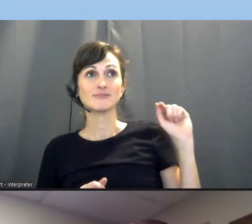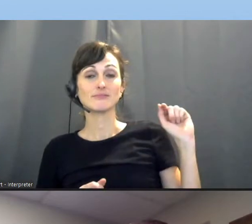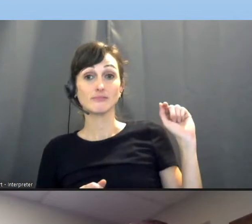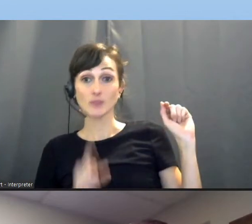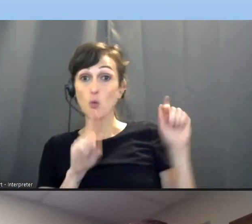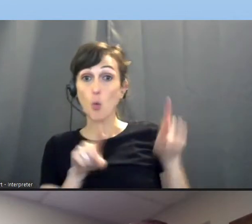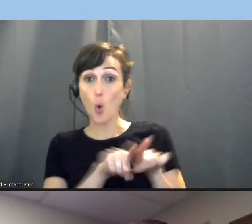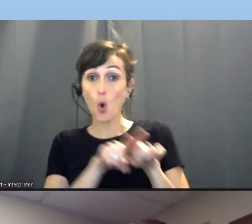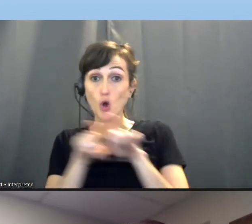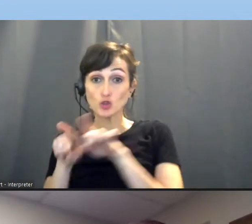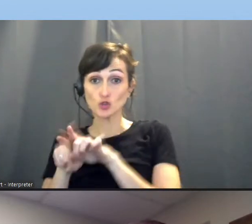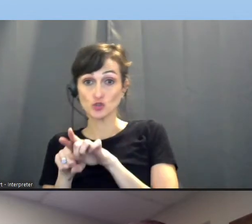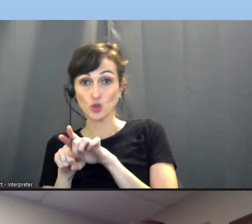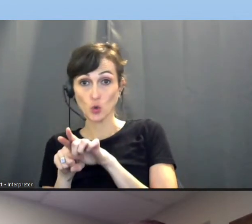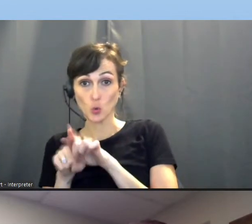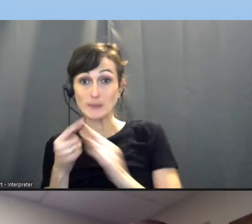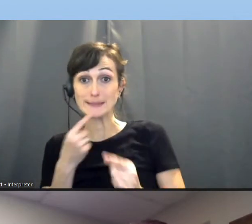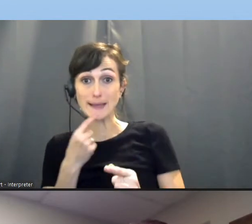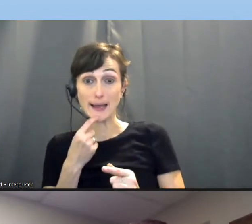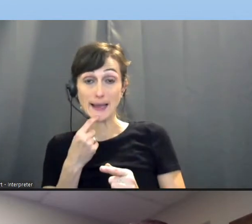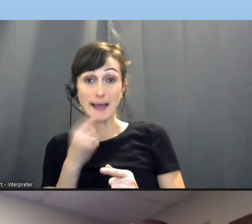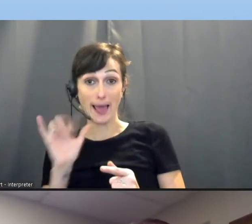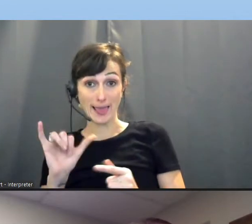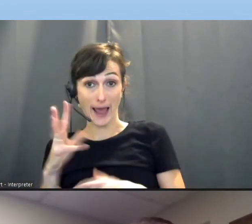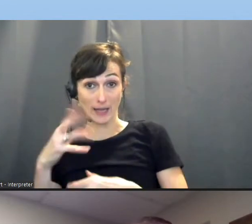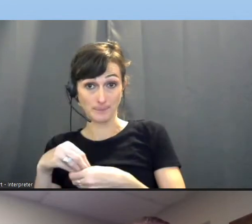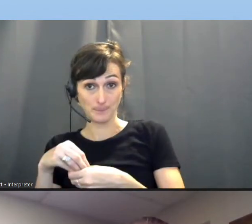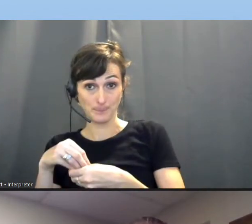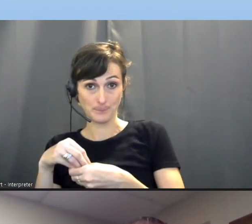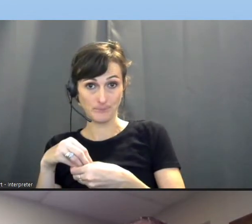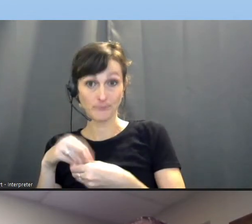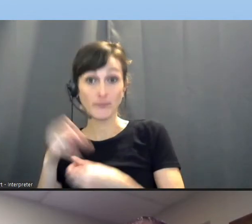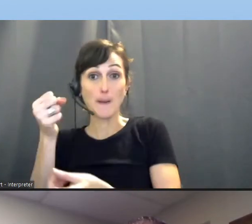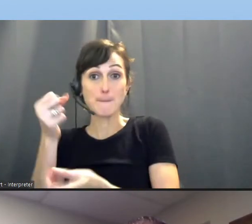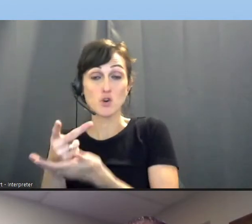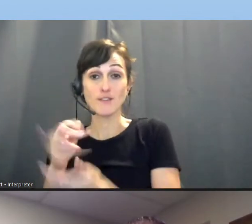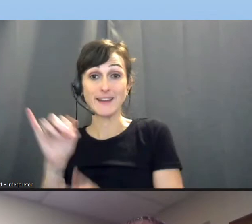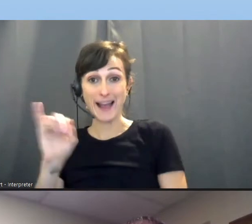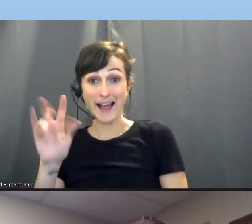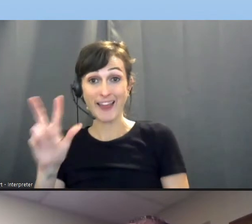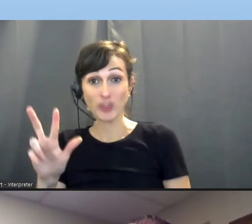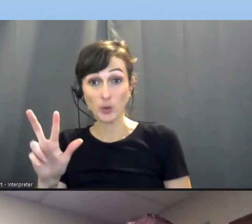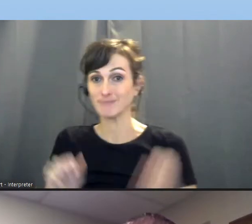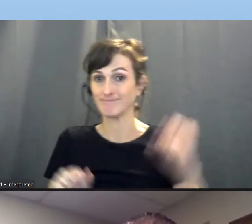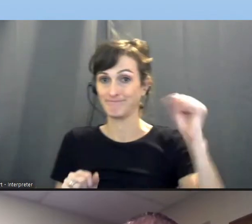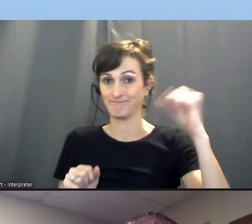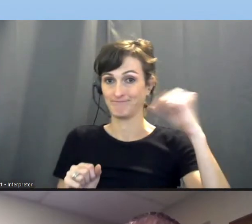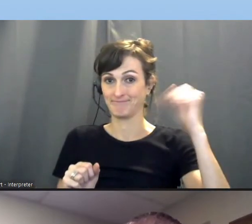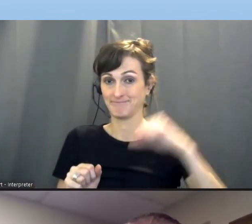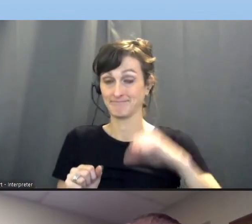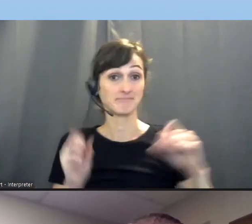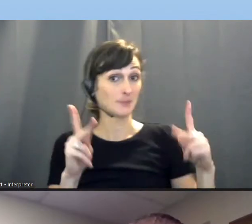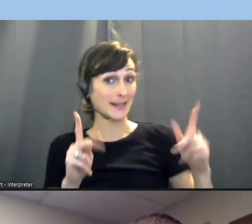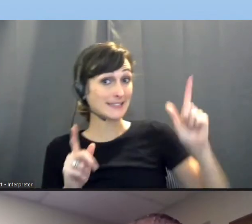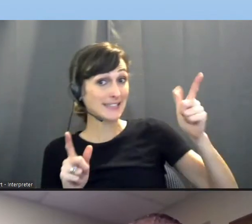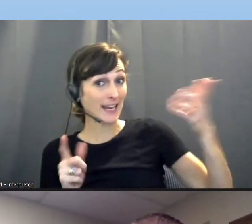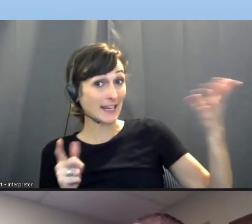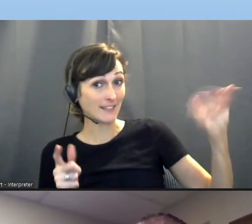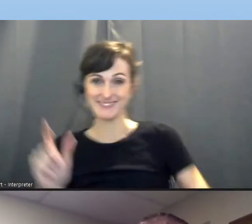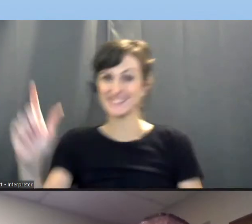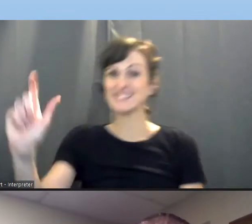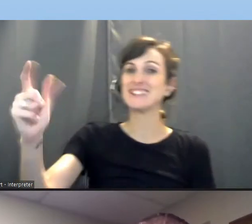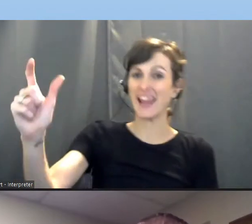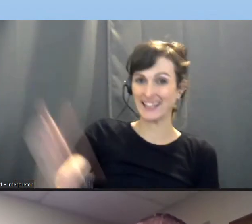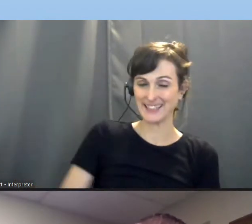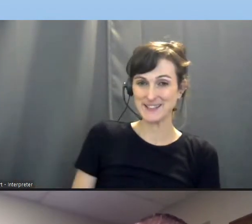also say that motion included approving I-3? I would, sir. All right, is there a second? Second. We